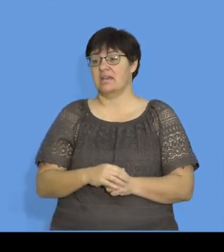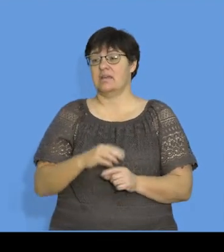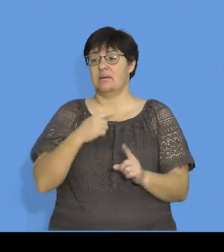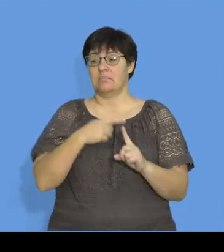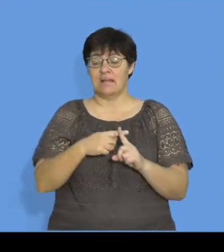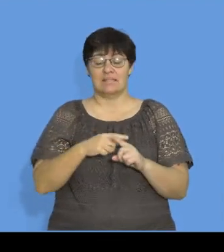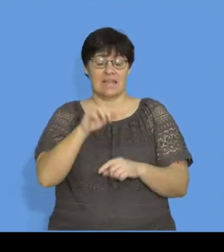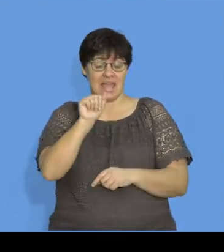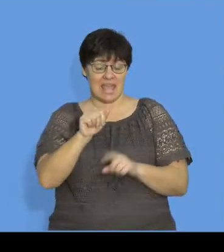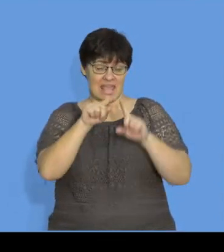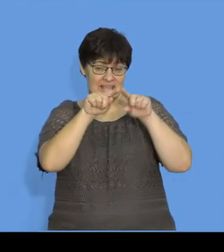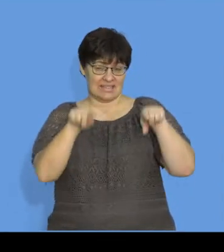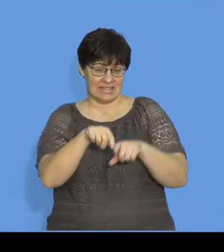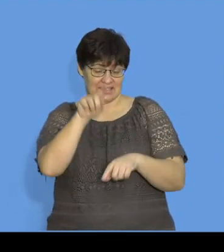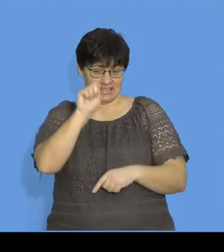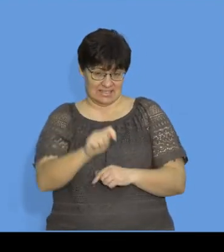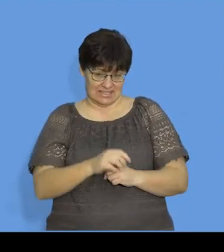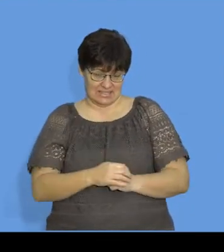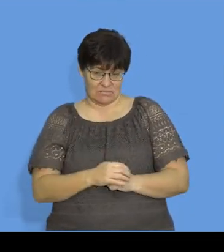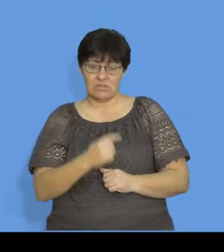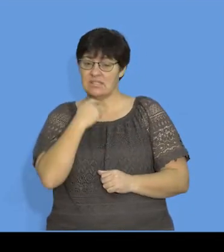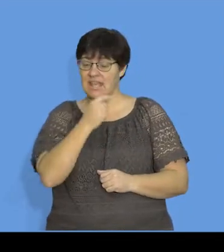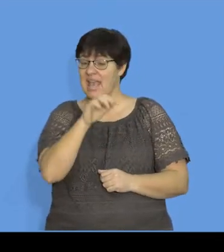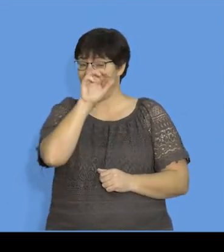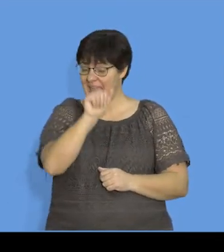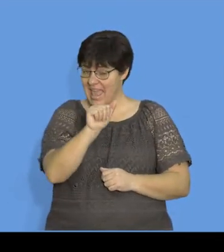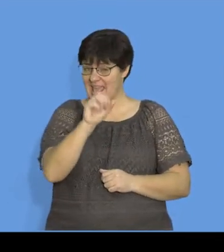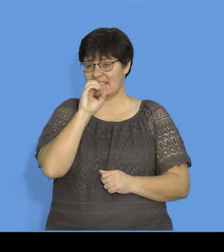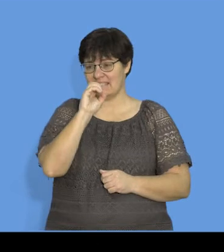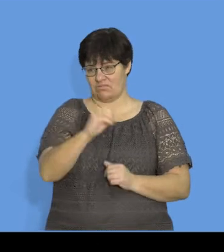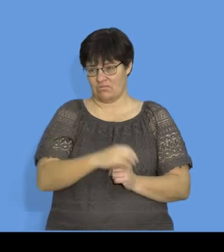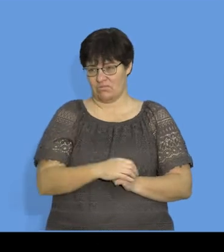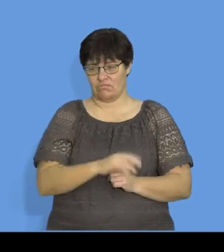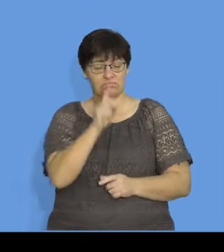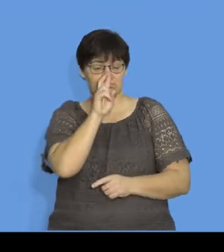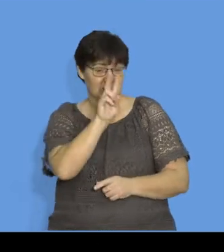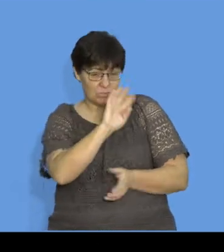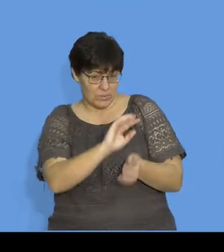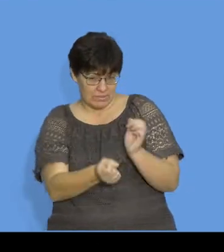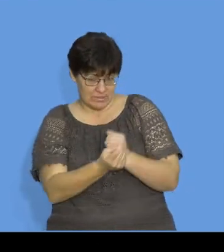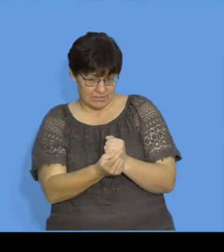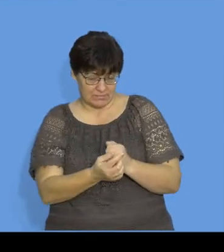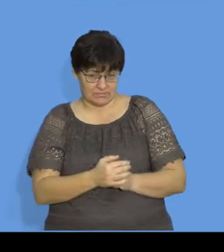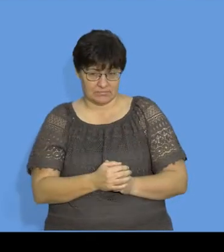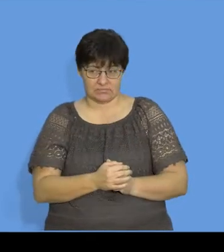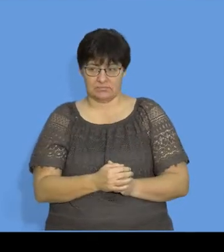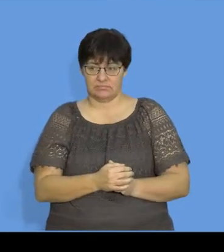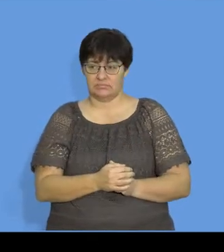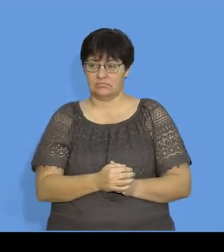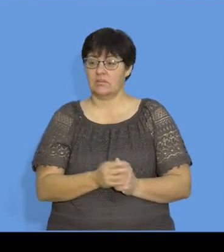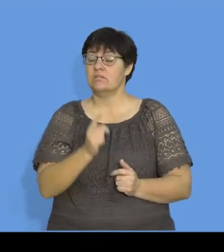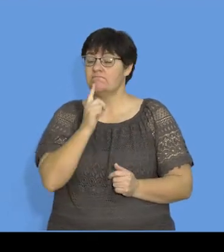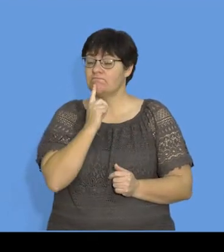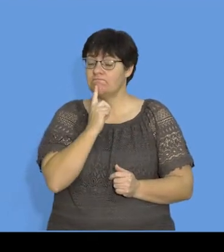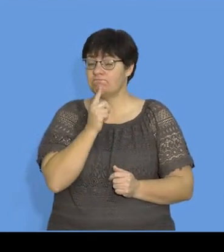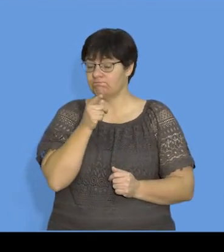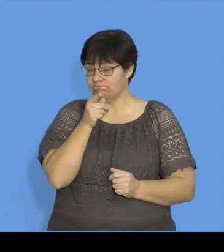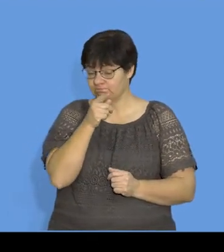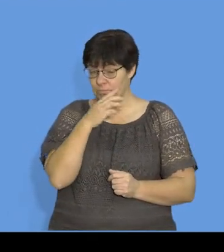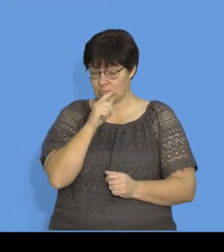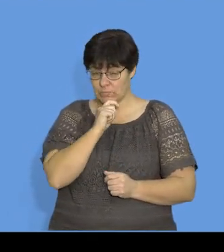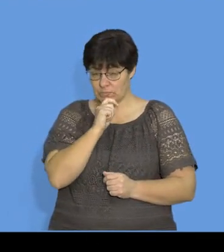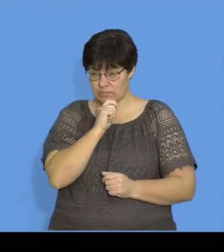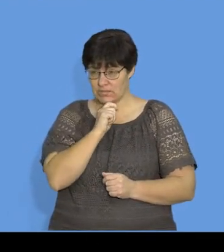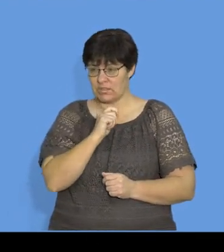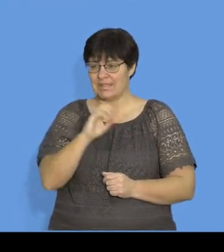T. We've just said that A is 0, so this is what happens here. So when we take this, this is going to be